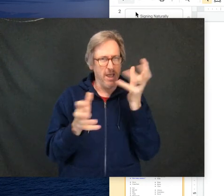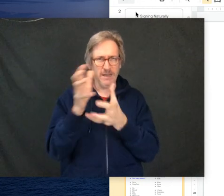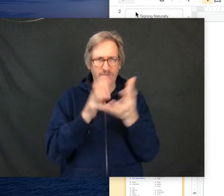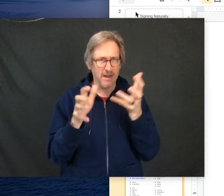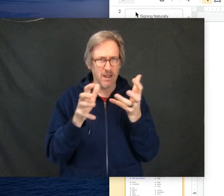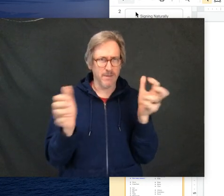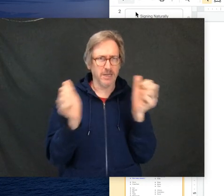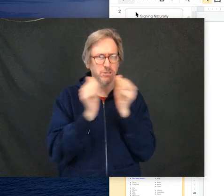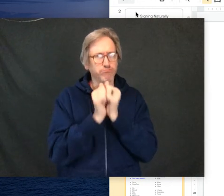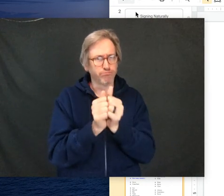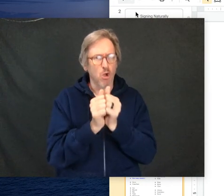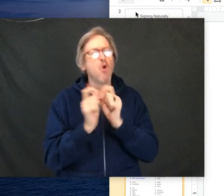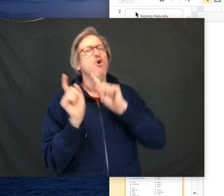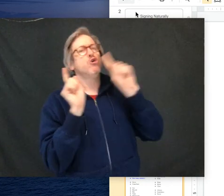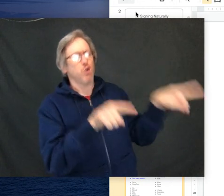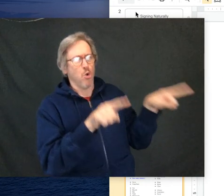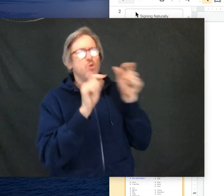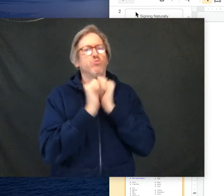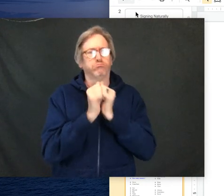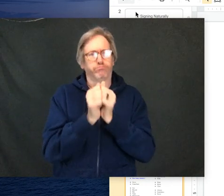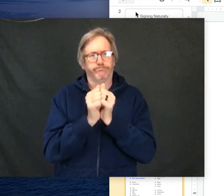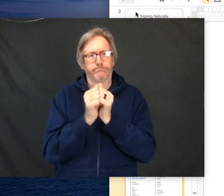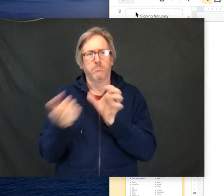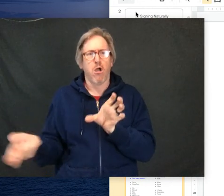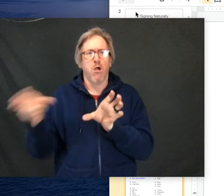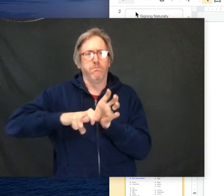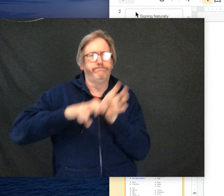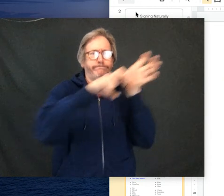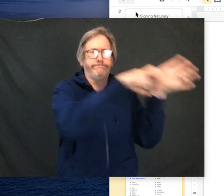So any of that combination.